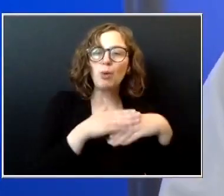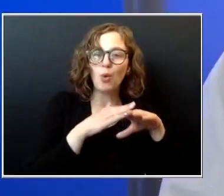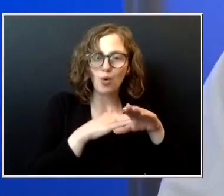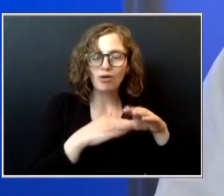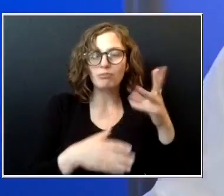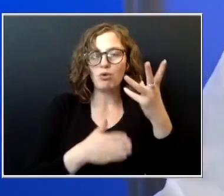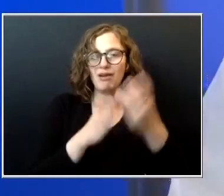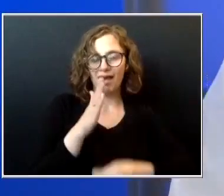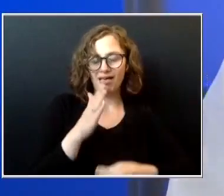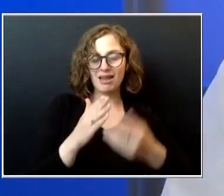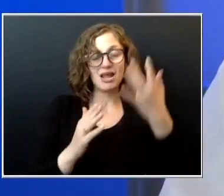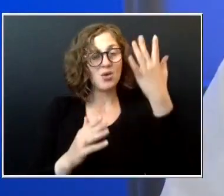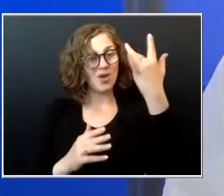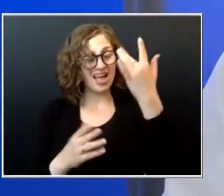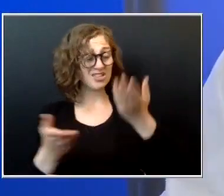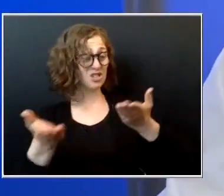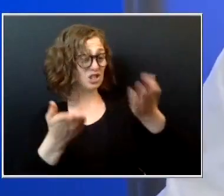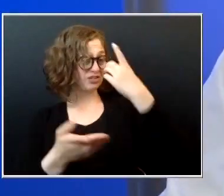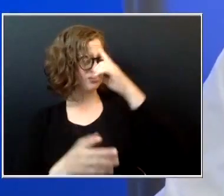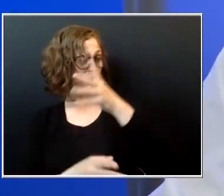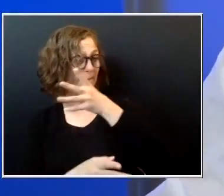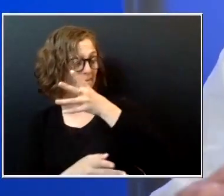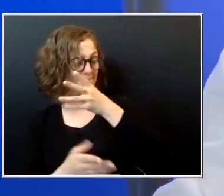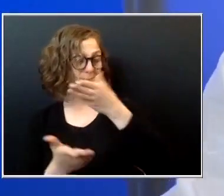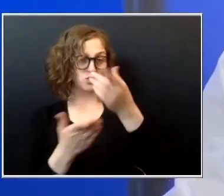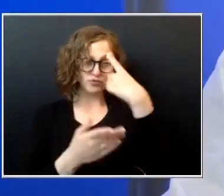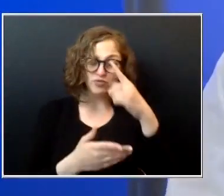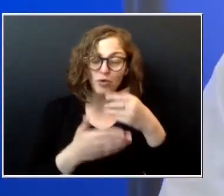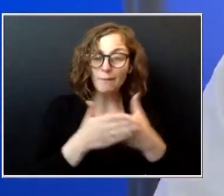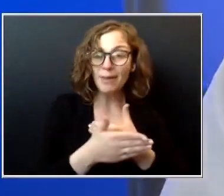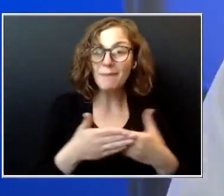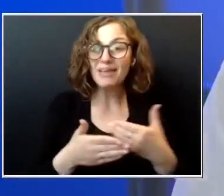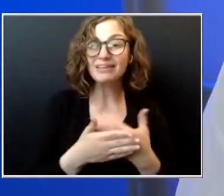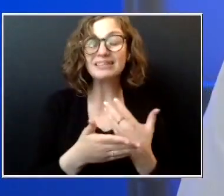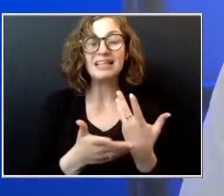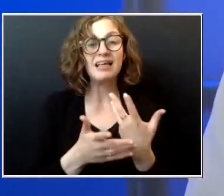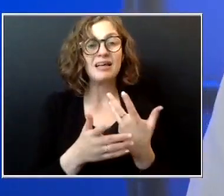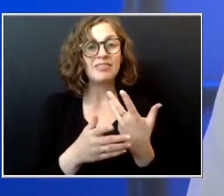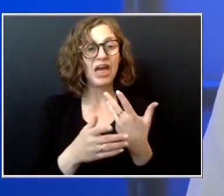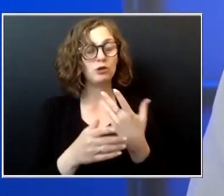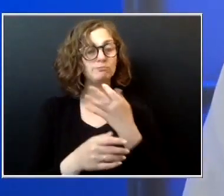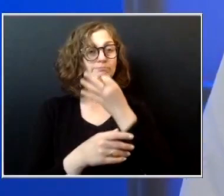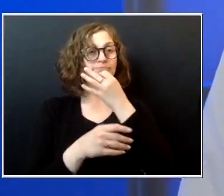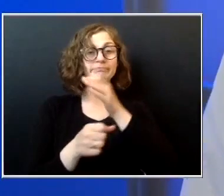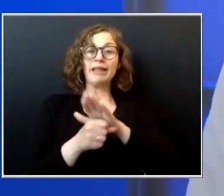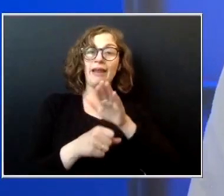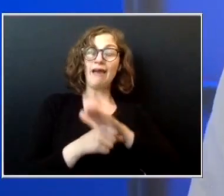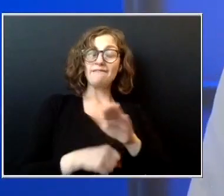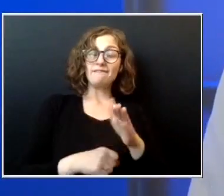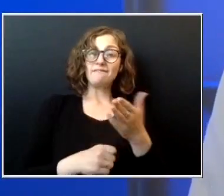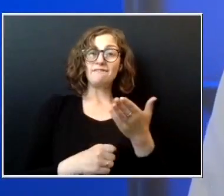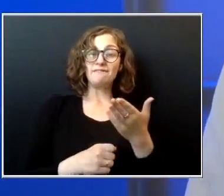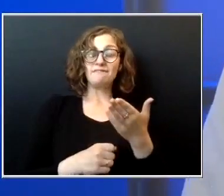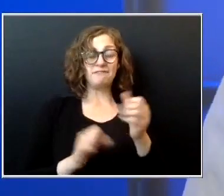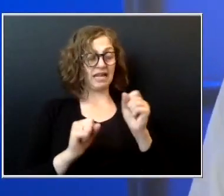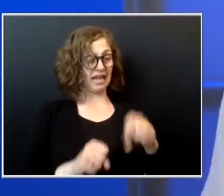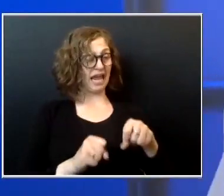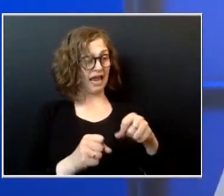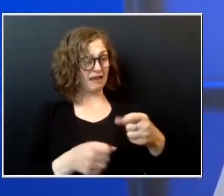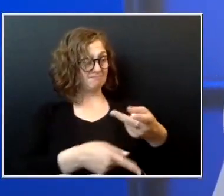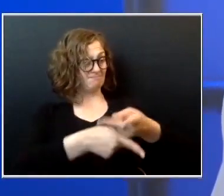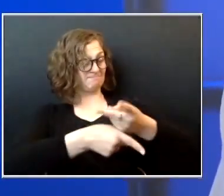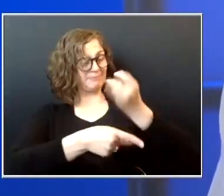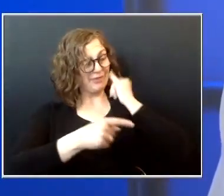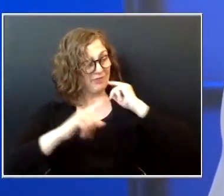for moms and their babies to have somebody that is adequately trained to take care of more complicated pregnancies, they just don't exist. And so